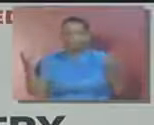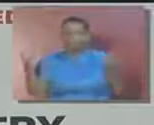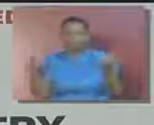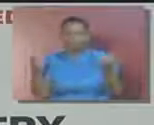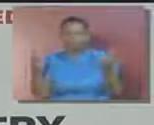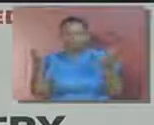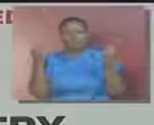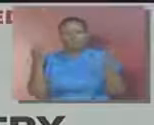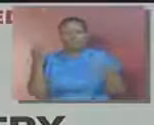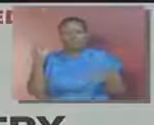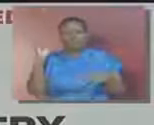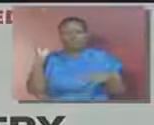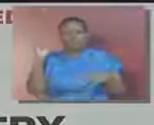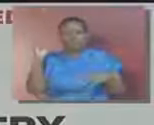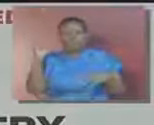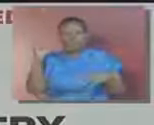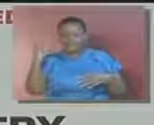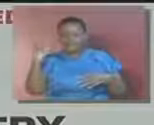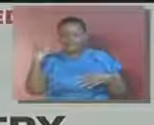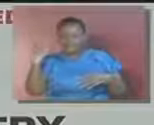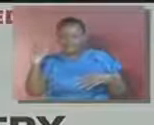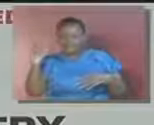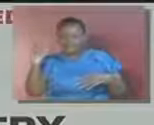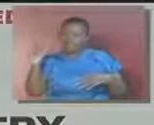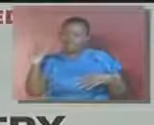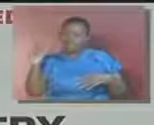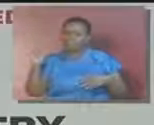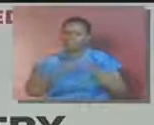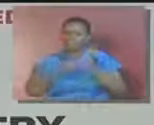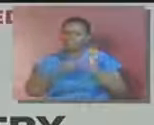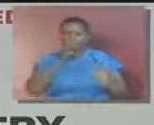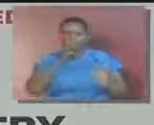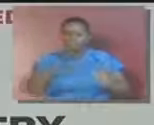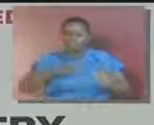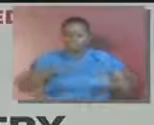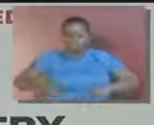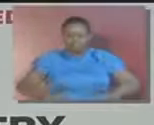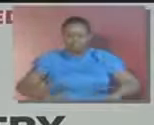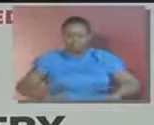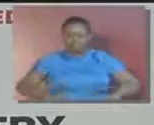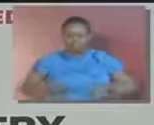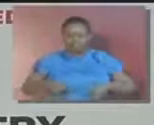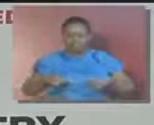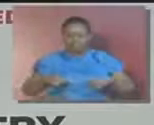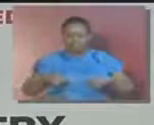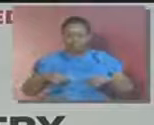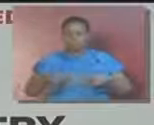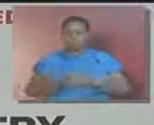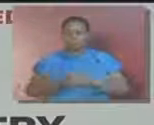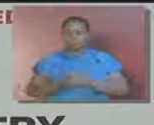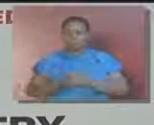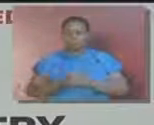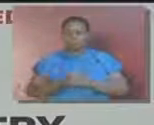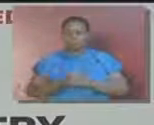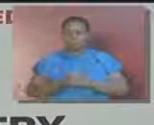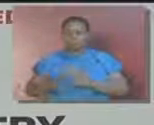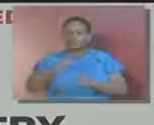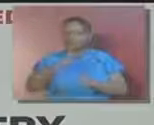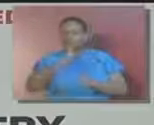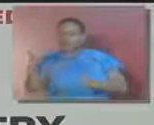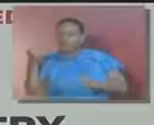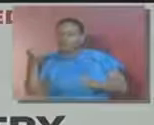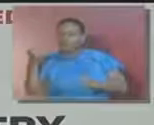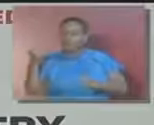OBGYNs, to discuss this issue of adverse events that